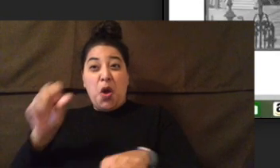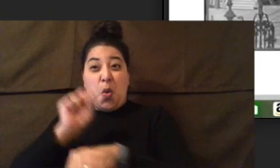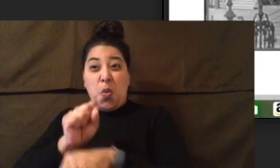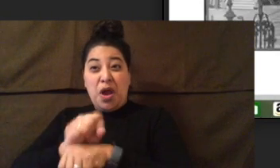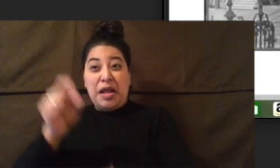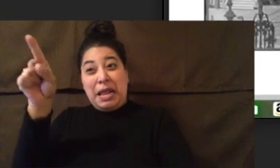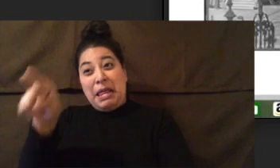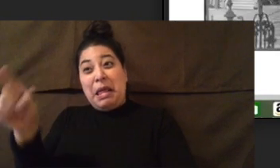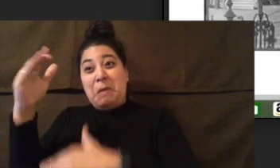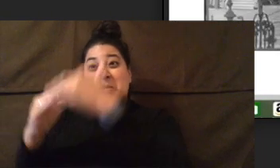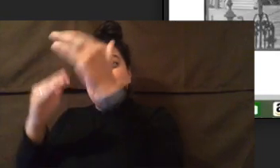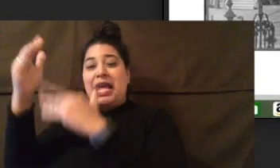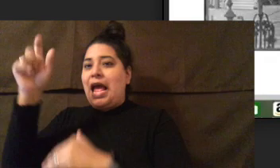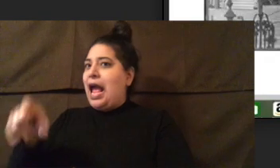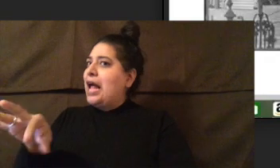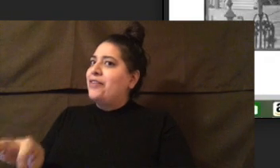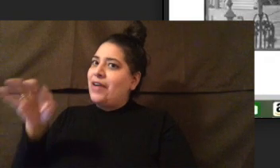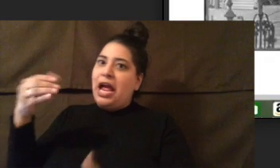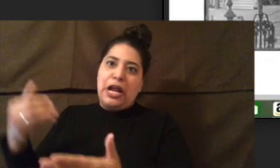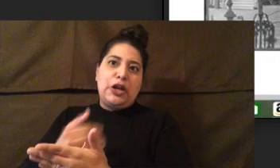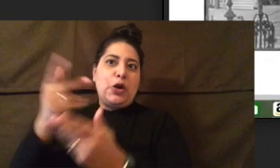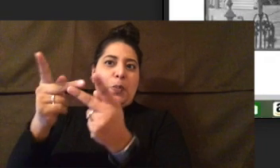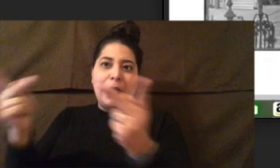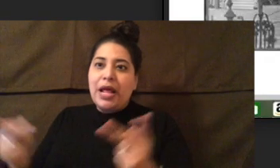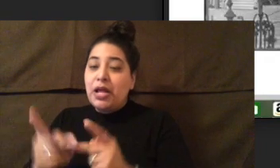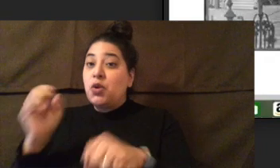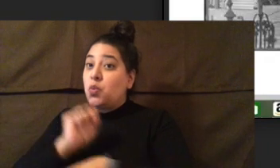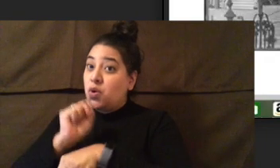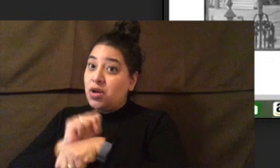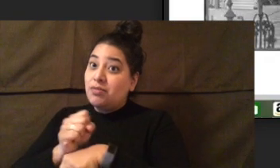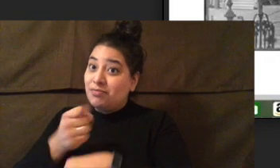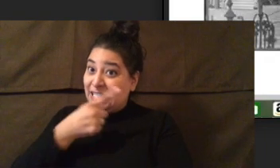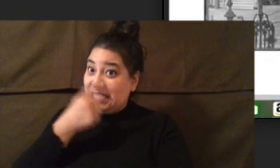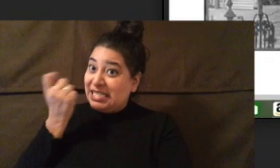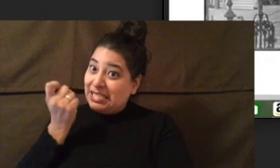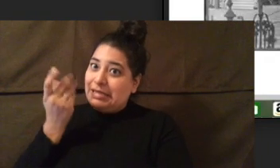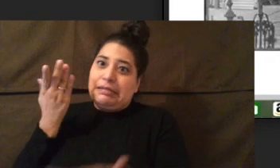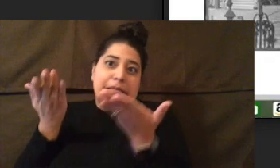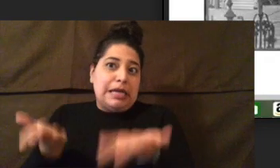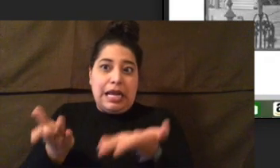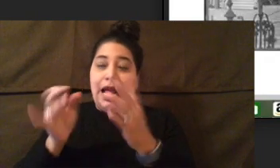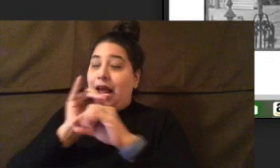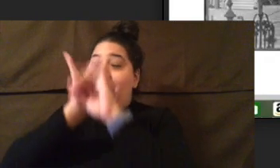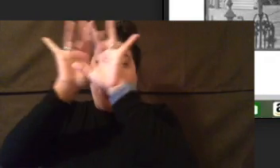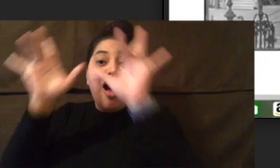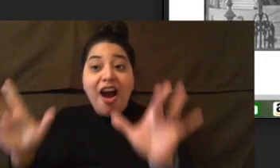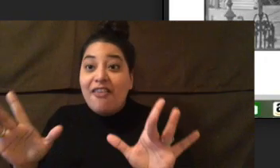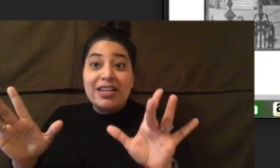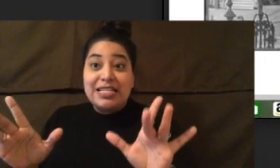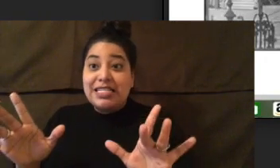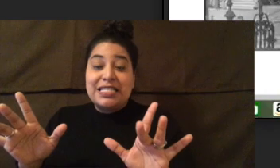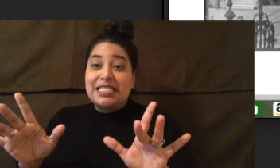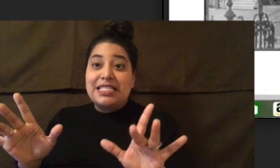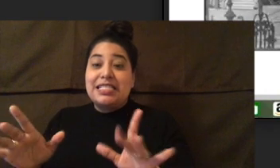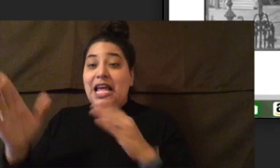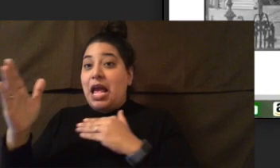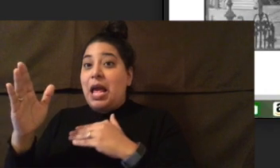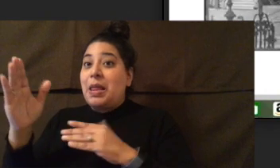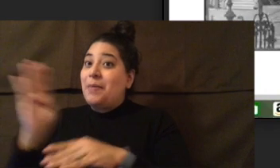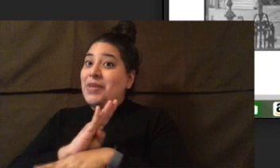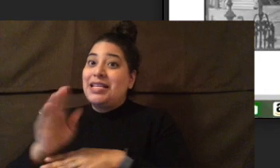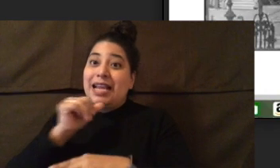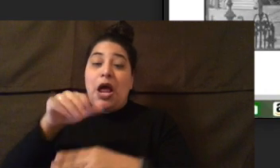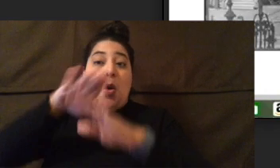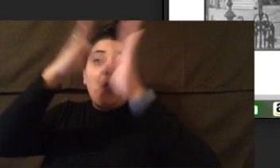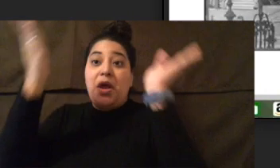people that worked in those buildings are now going to have to find someplace new to work because, well, clearly their place of business is